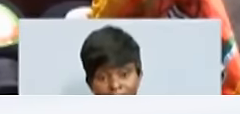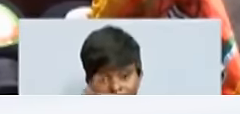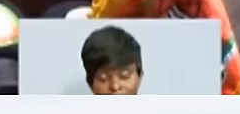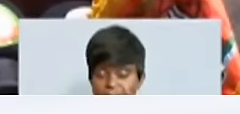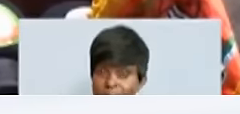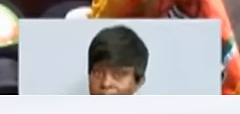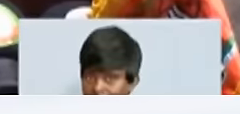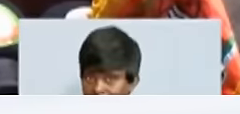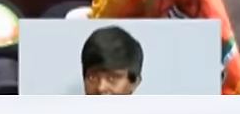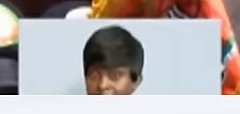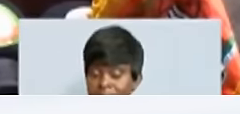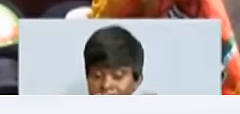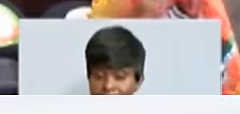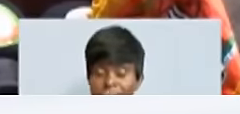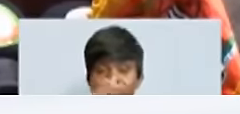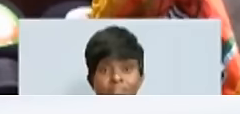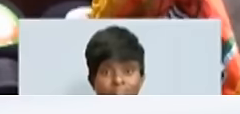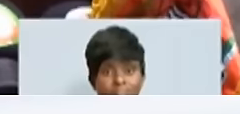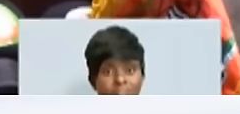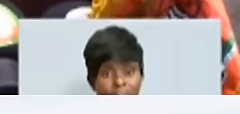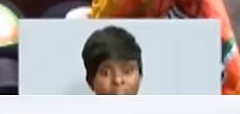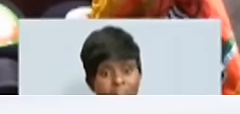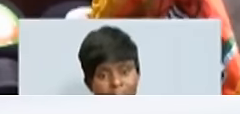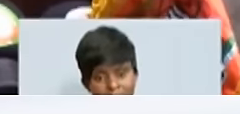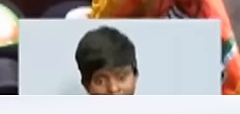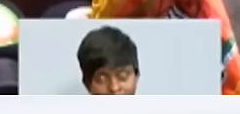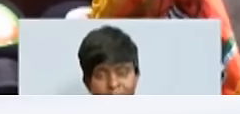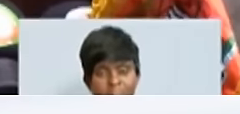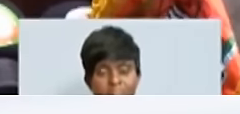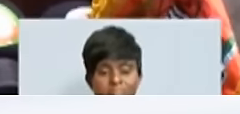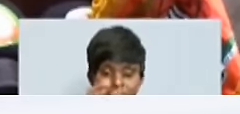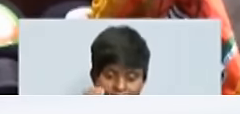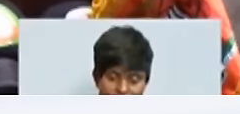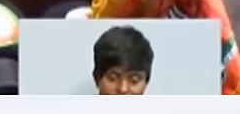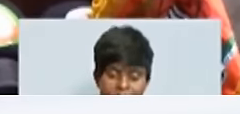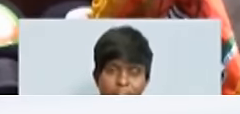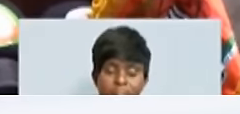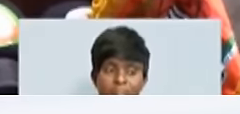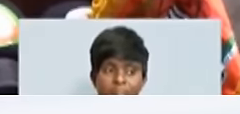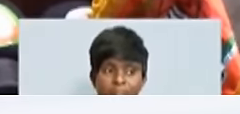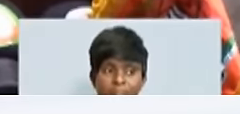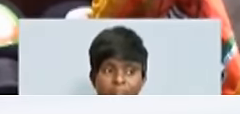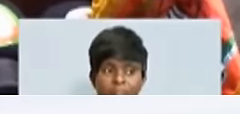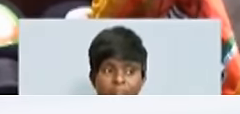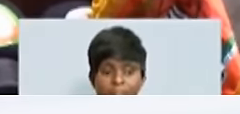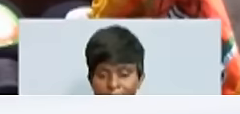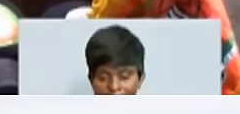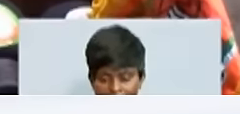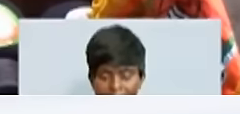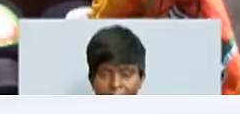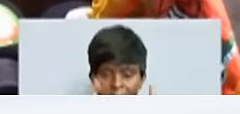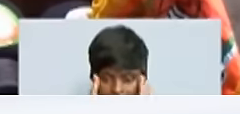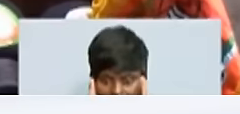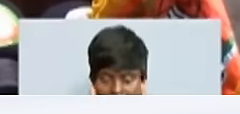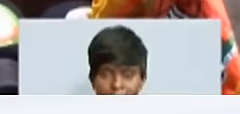redundant. It's monthly, harvest, planting. That's where we should be going.